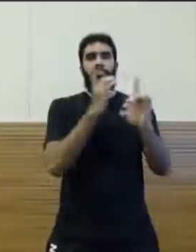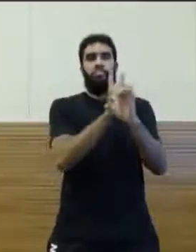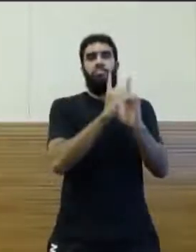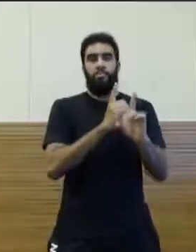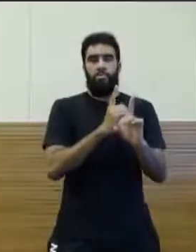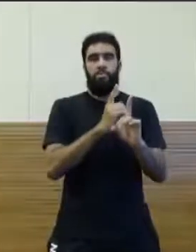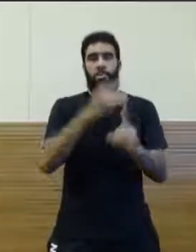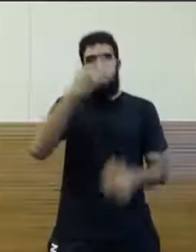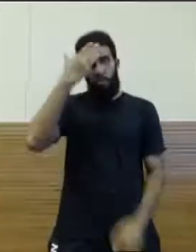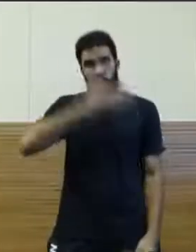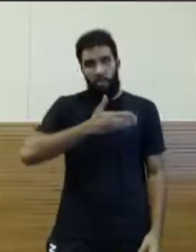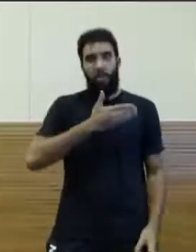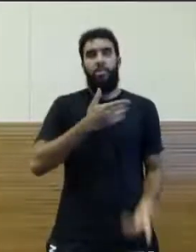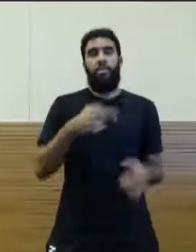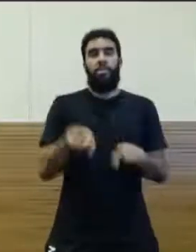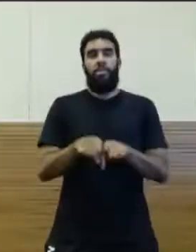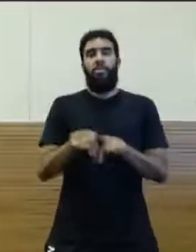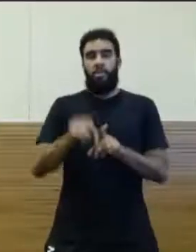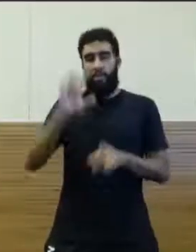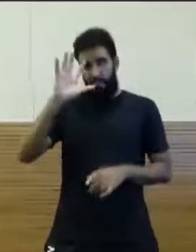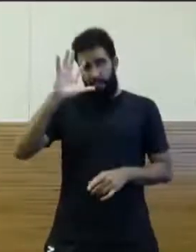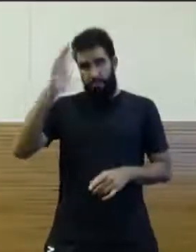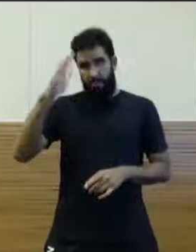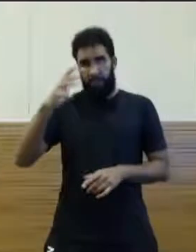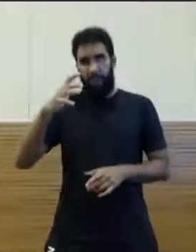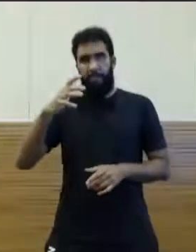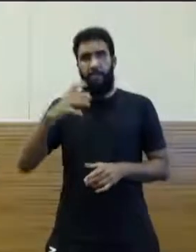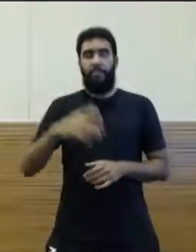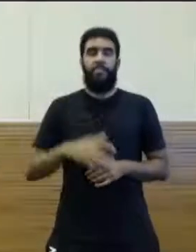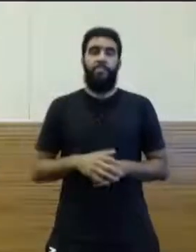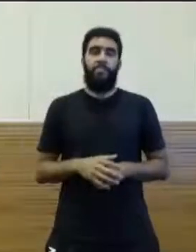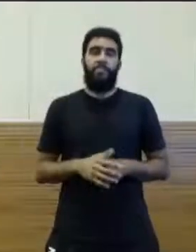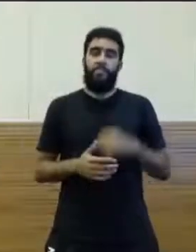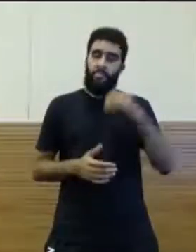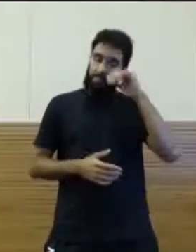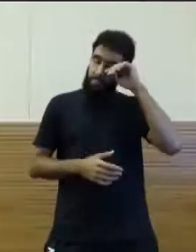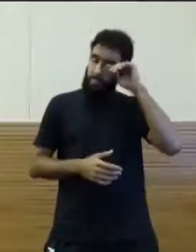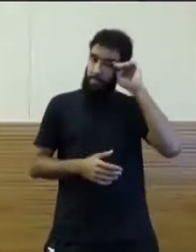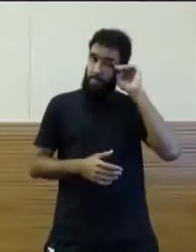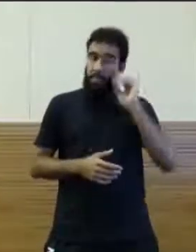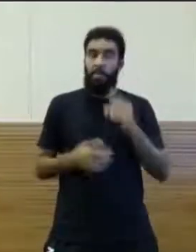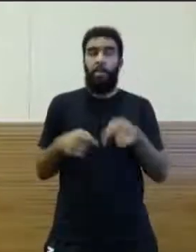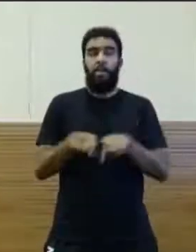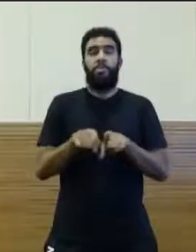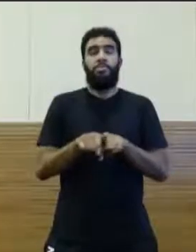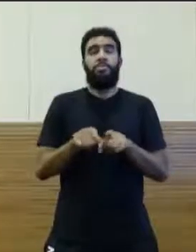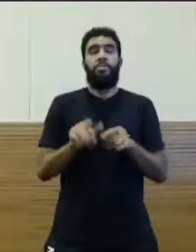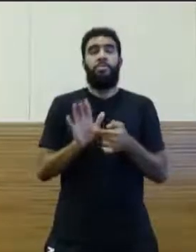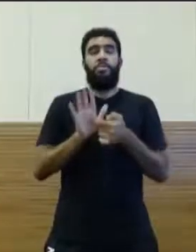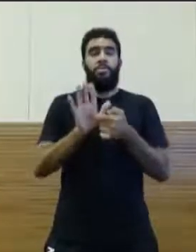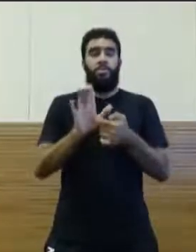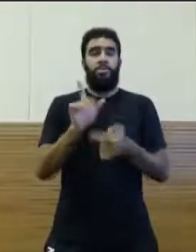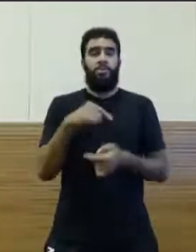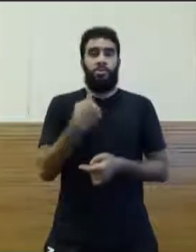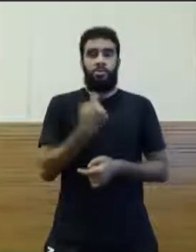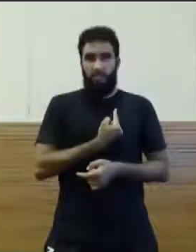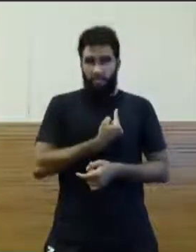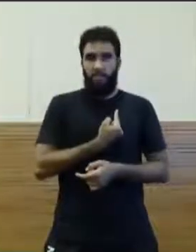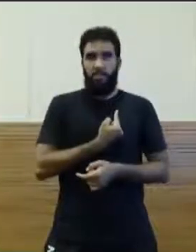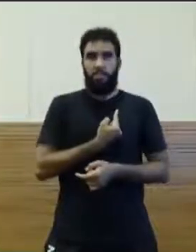to this consensus in the evidence and then recommendations and messages here at the